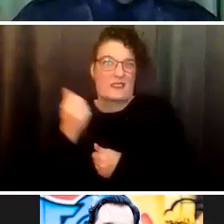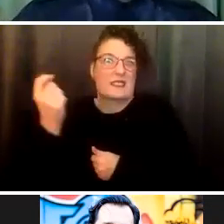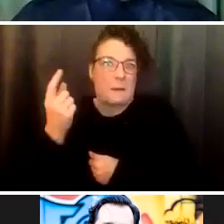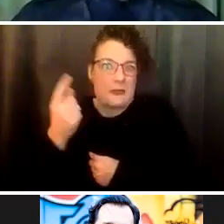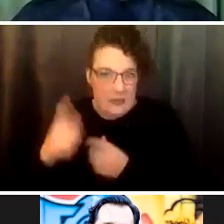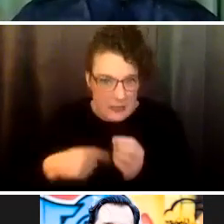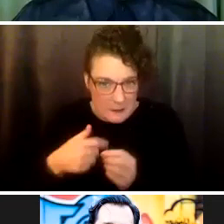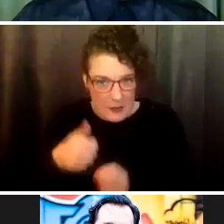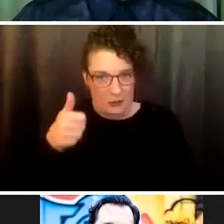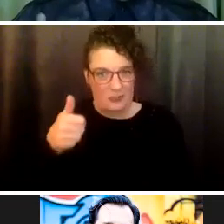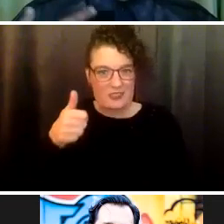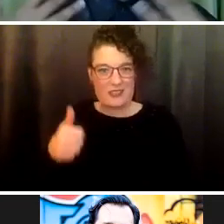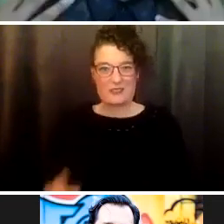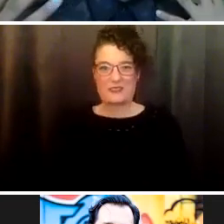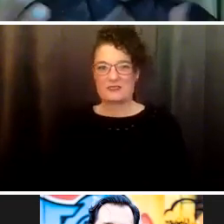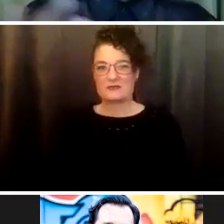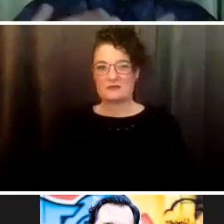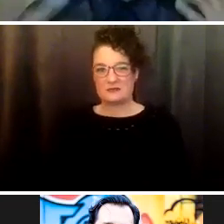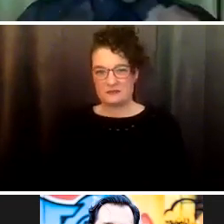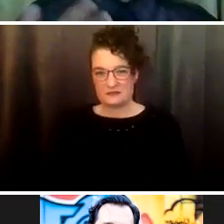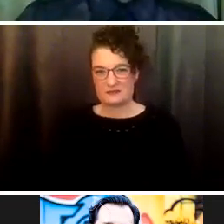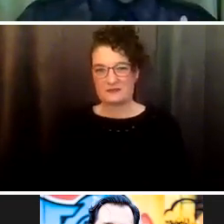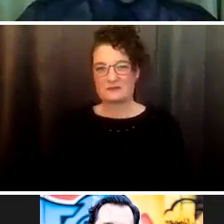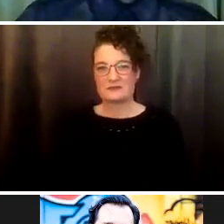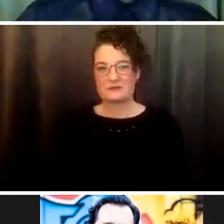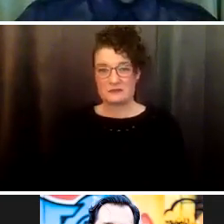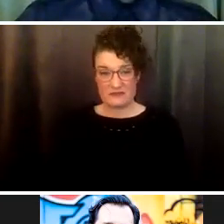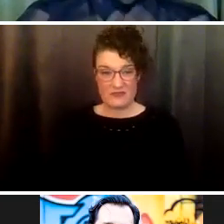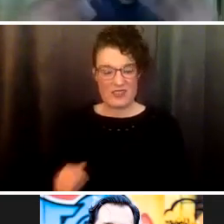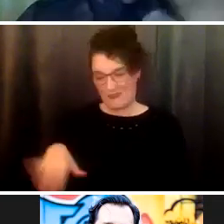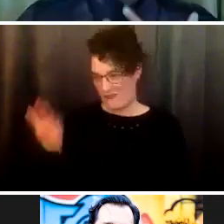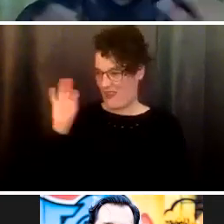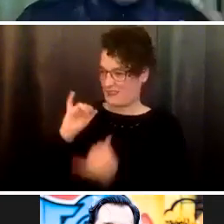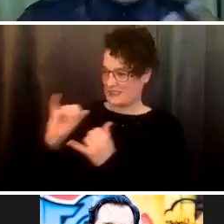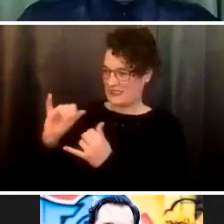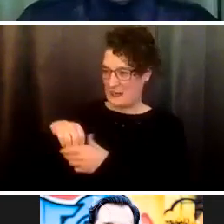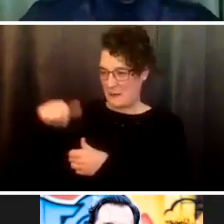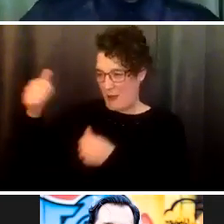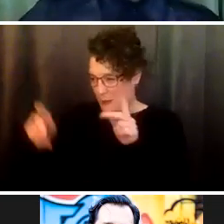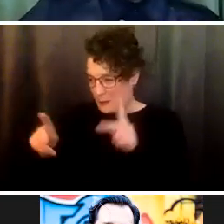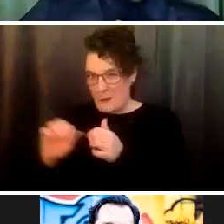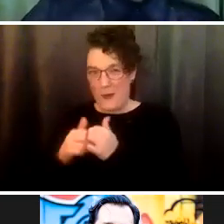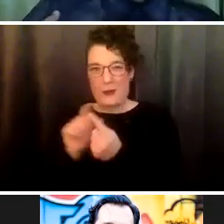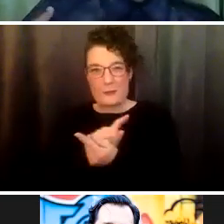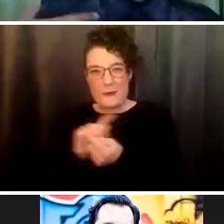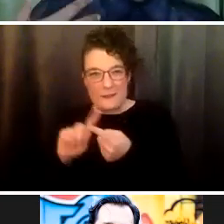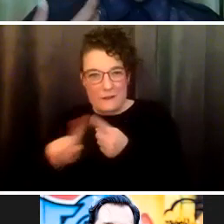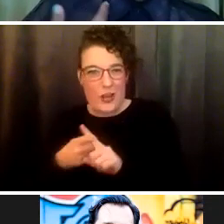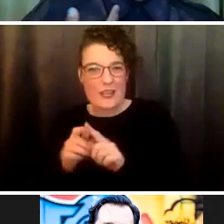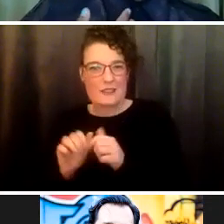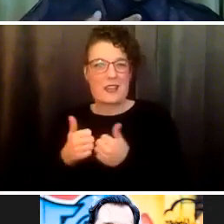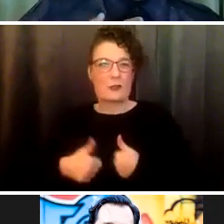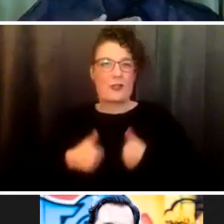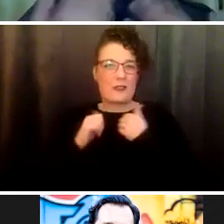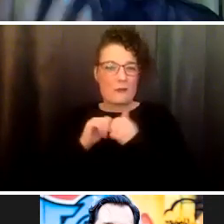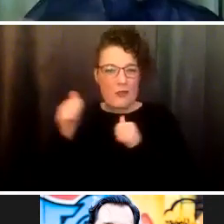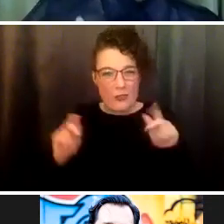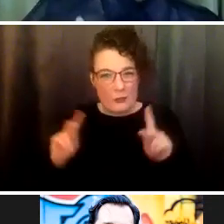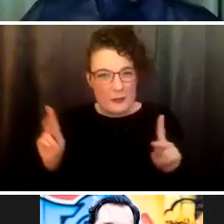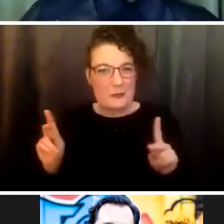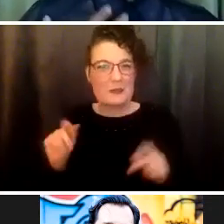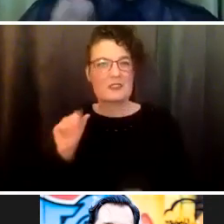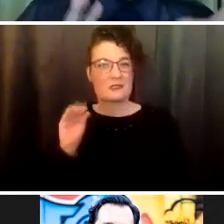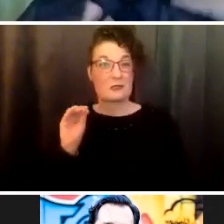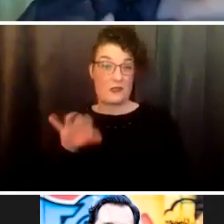yourself. And find that in other people and how you make your friends and how you live with other people. So I found